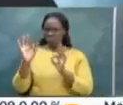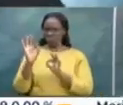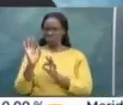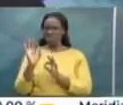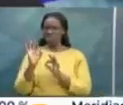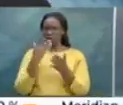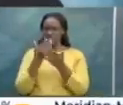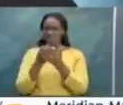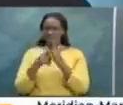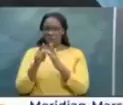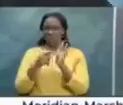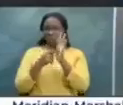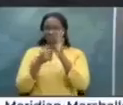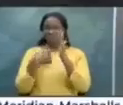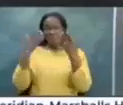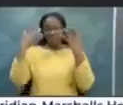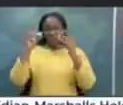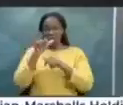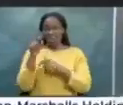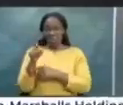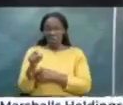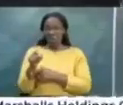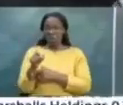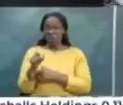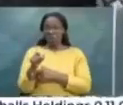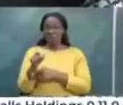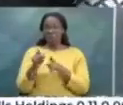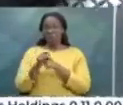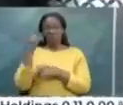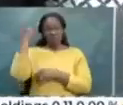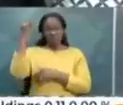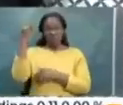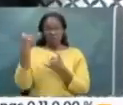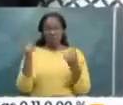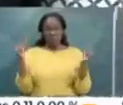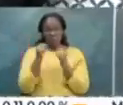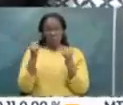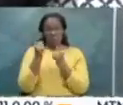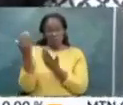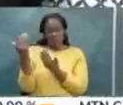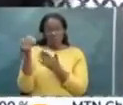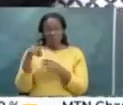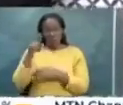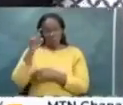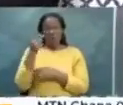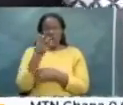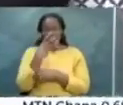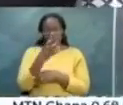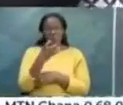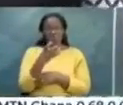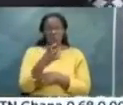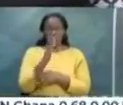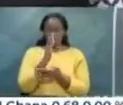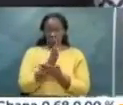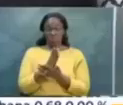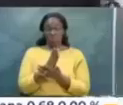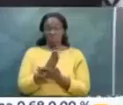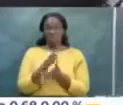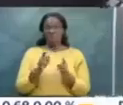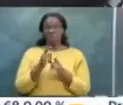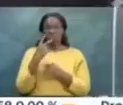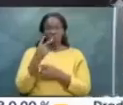started the show, I didn't even know about them. You know? Right. And imagine the cold season is actually coming in, so we need to keep warm. Yes, it's so rainy. Yeah. So they